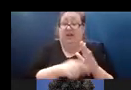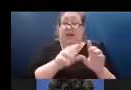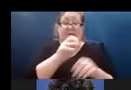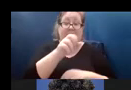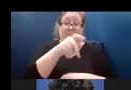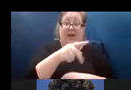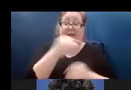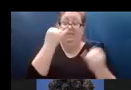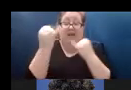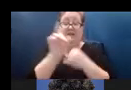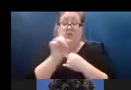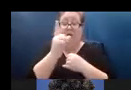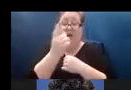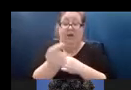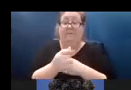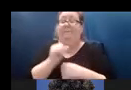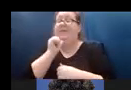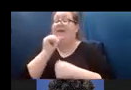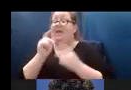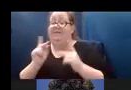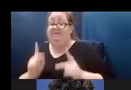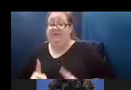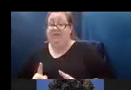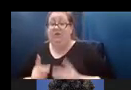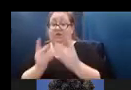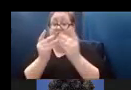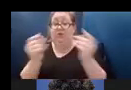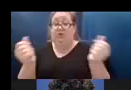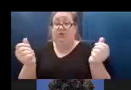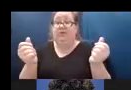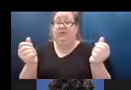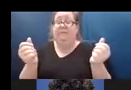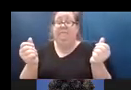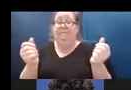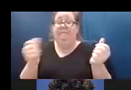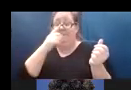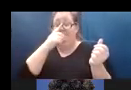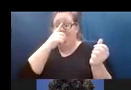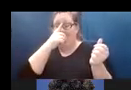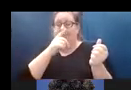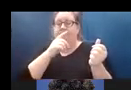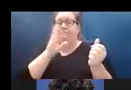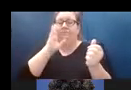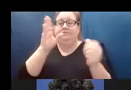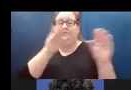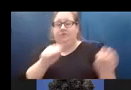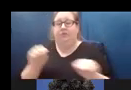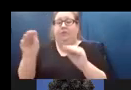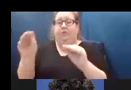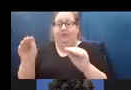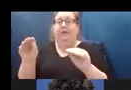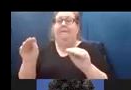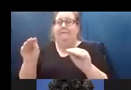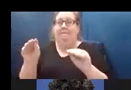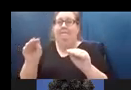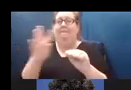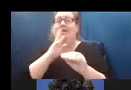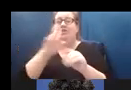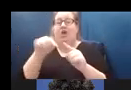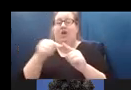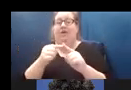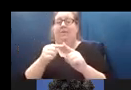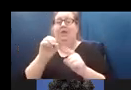should go. And then the non-physical solutions will be moving, and we'll be talking about